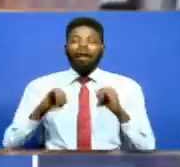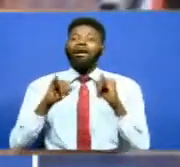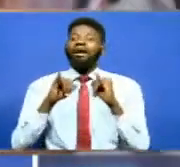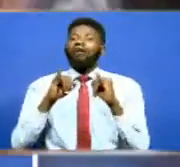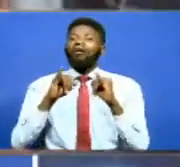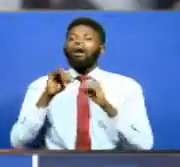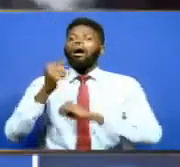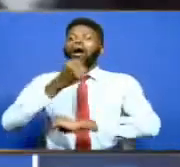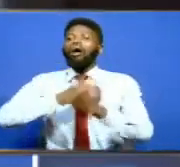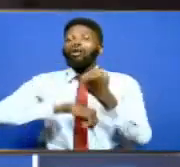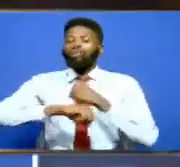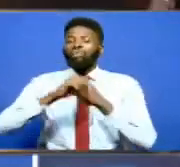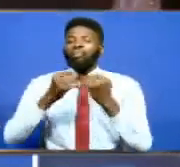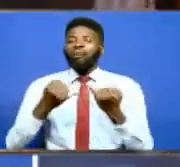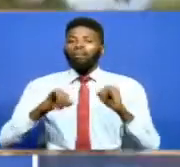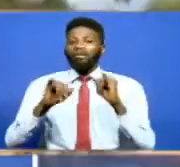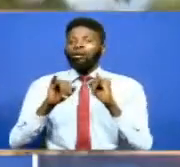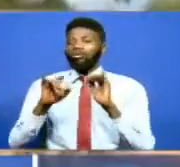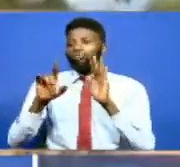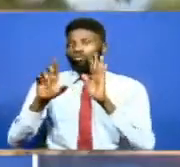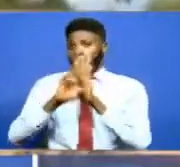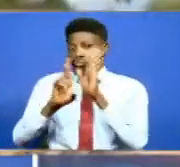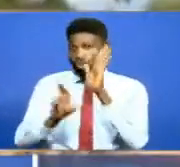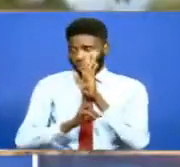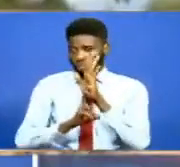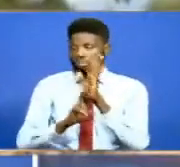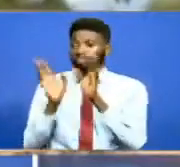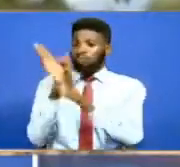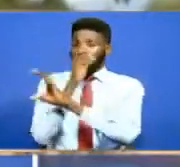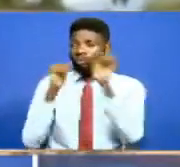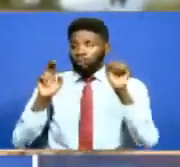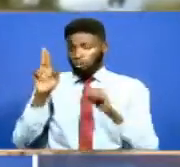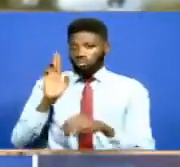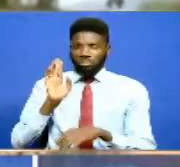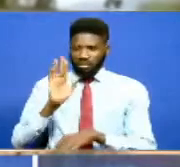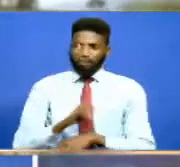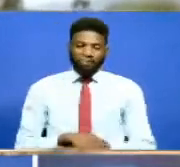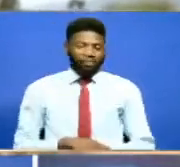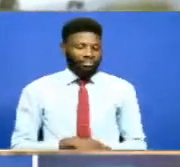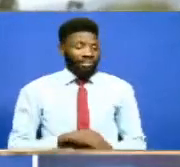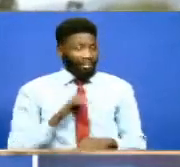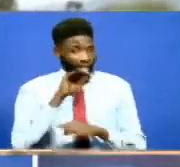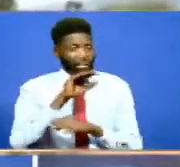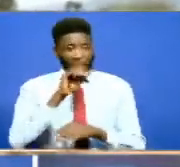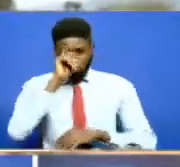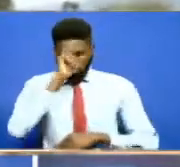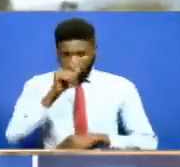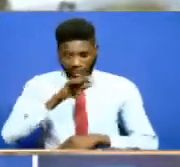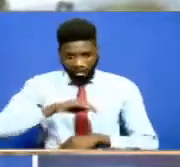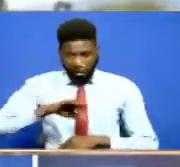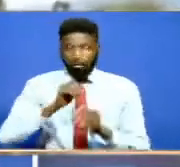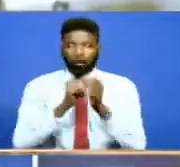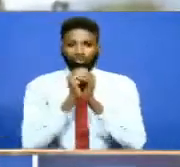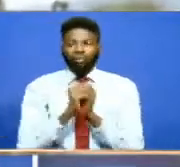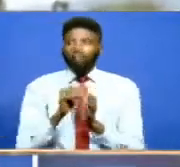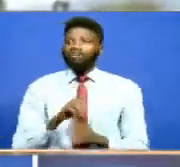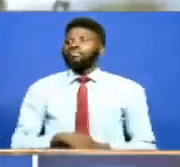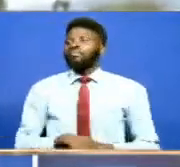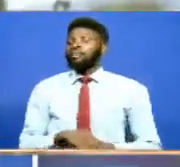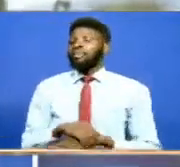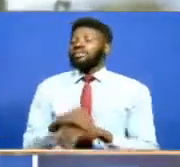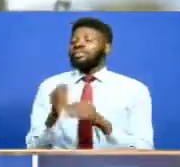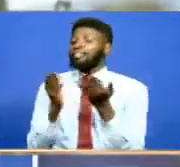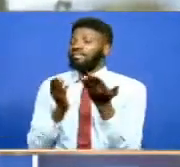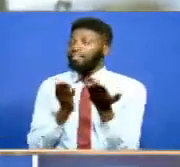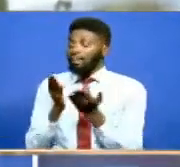called for respective places of worship. The service will be conducted for 2 hours. That people will keep social distancing, people will wear their